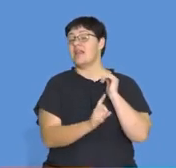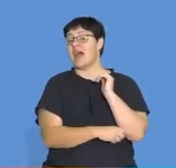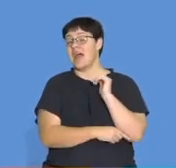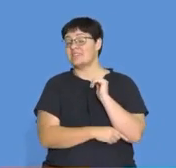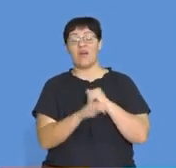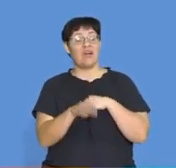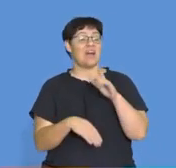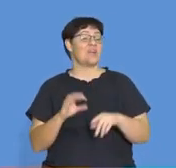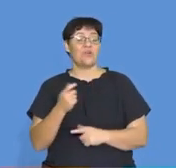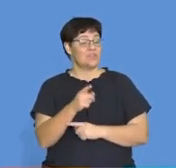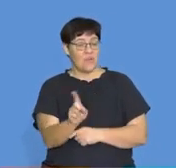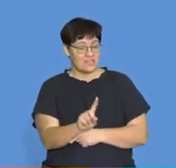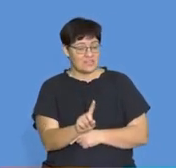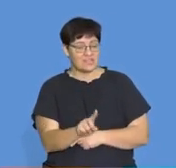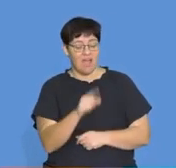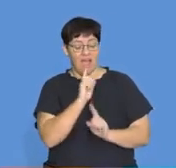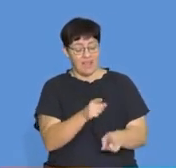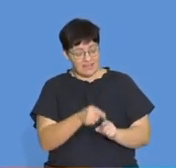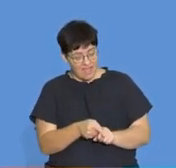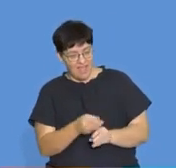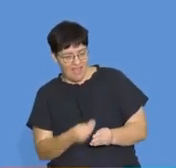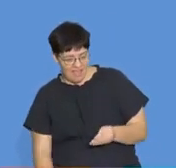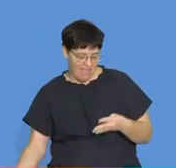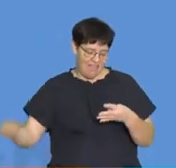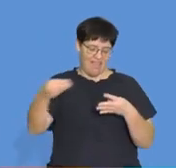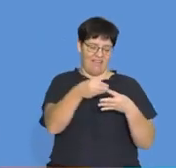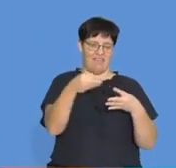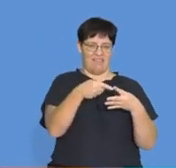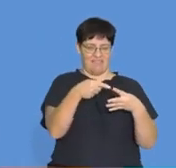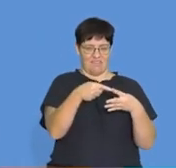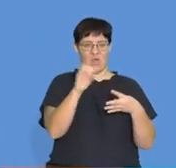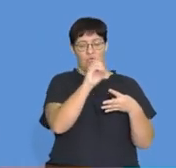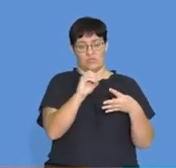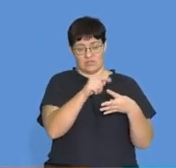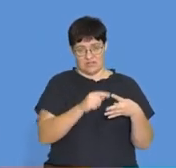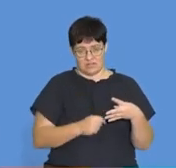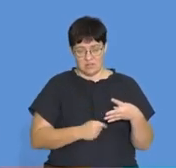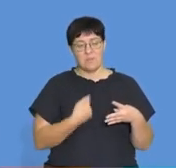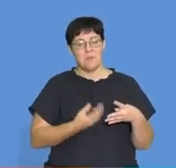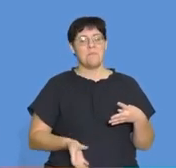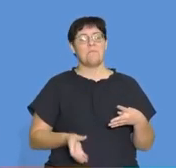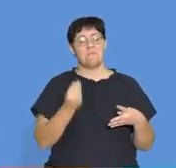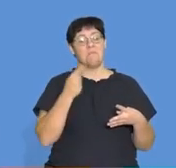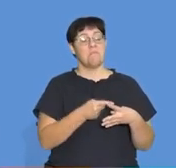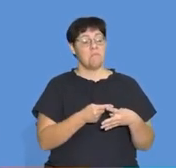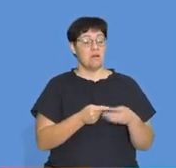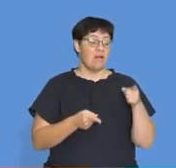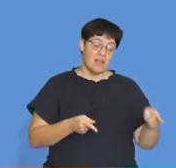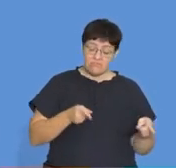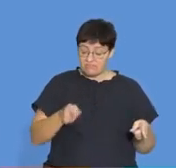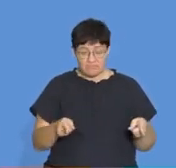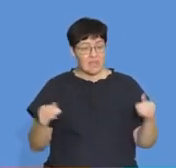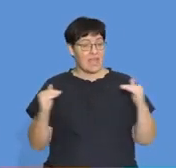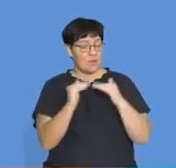step will be to take your answer, substitute it into the original to find out whether the left-hand side is equal to